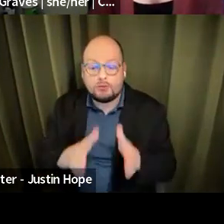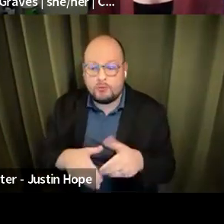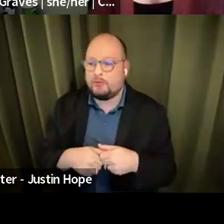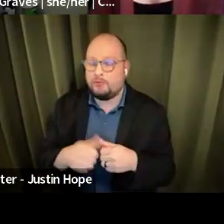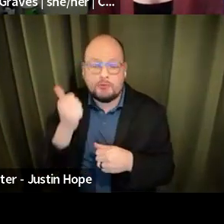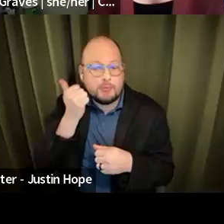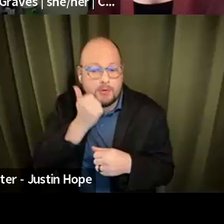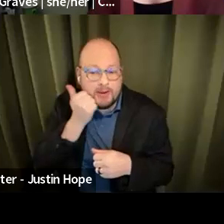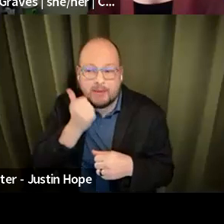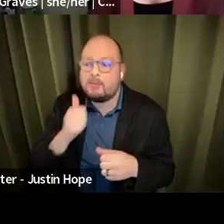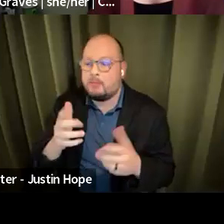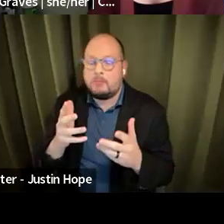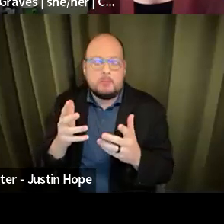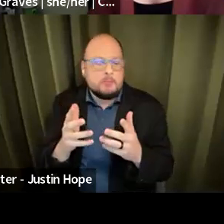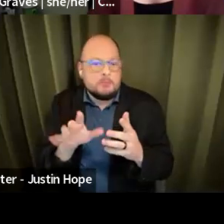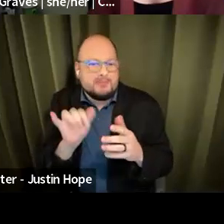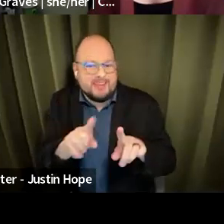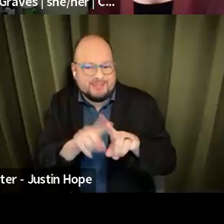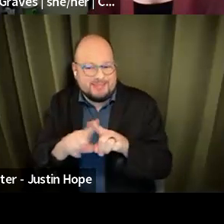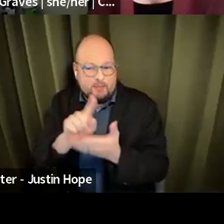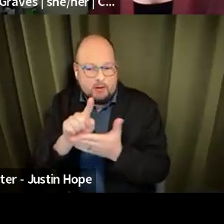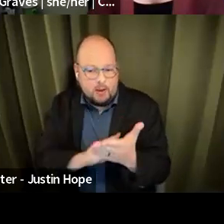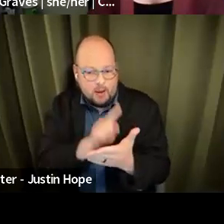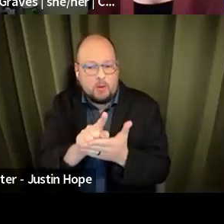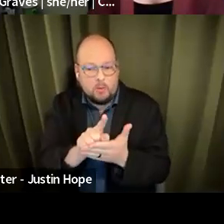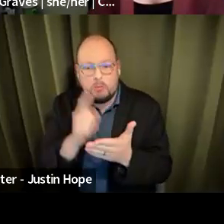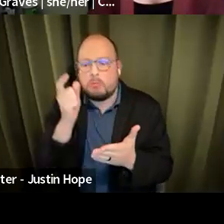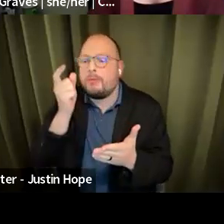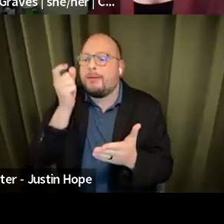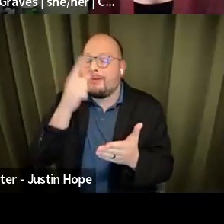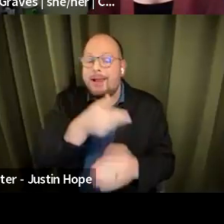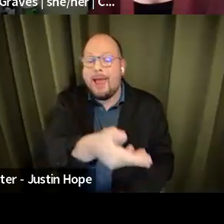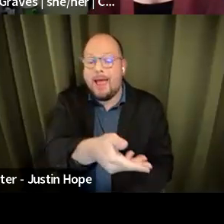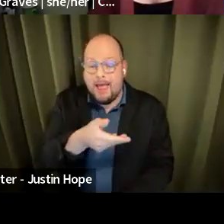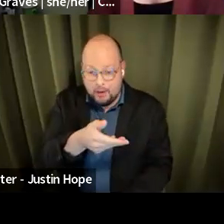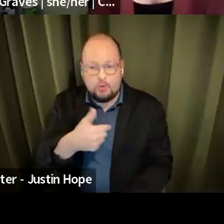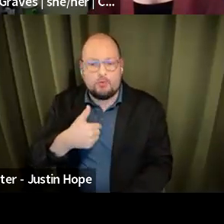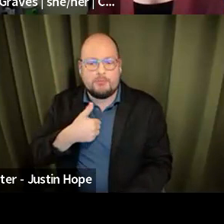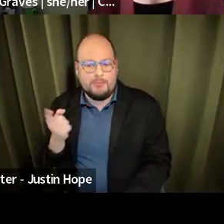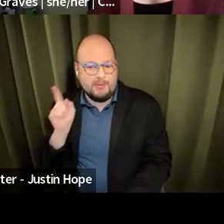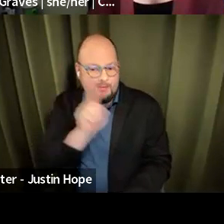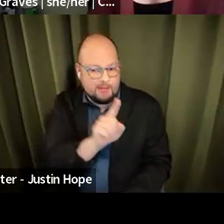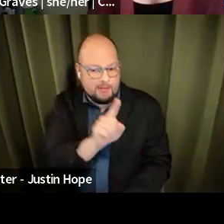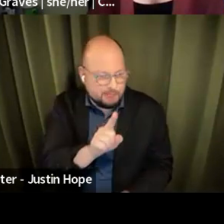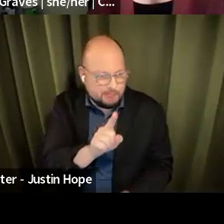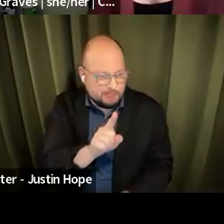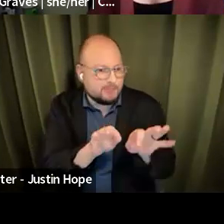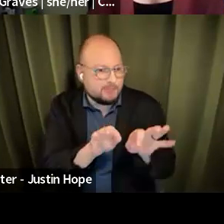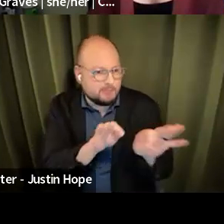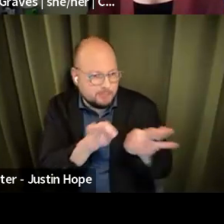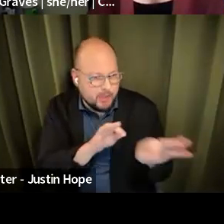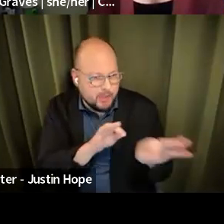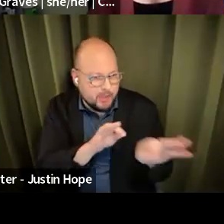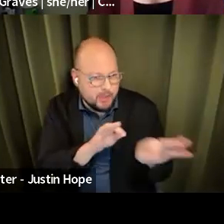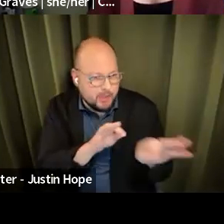they go different hours, but I made sure that I'm at every single presentation when they come, when a new employee comes